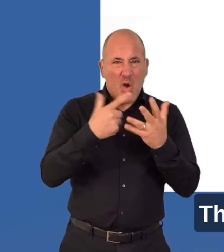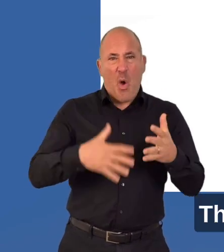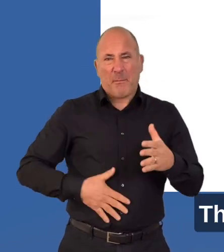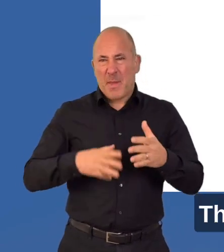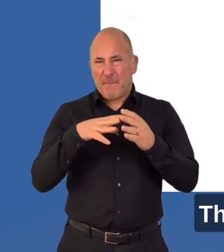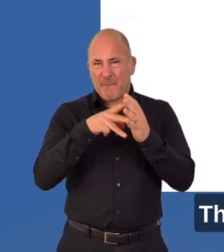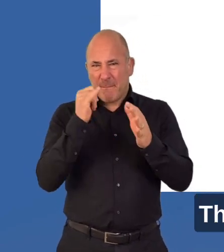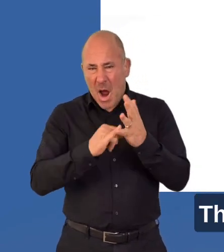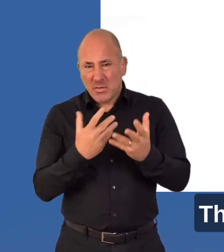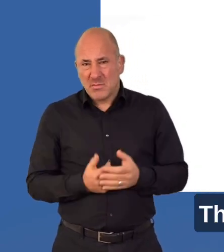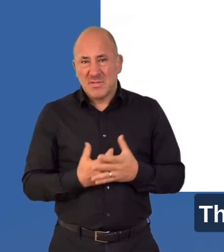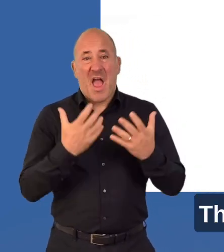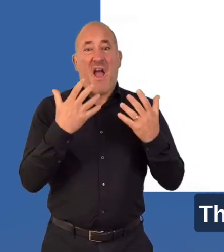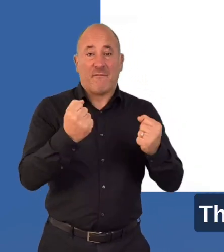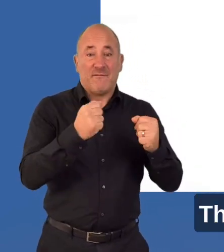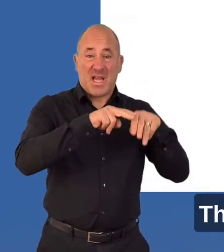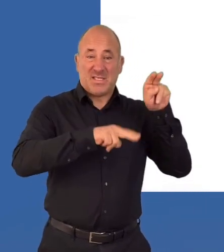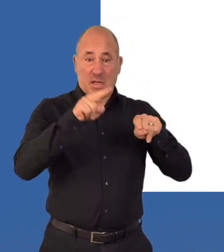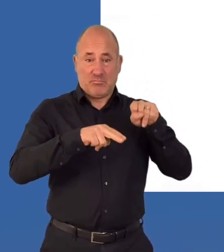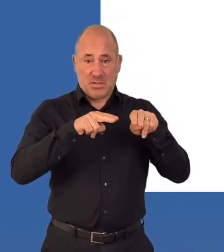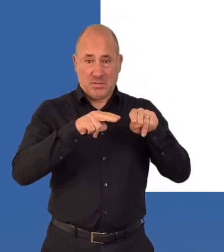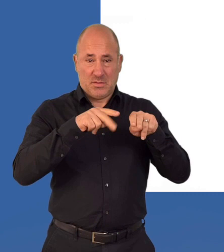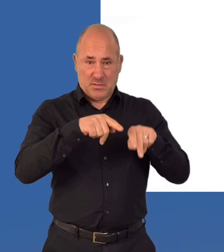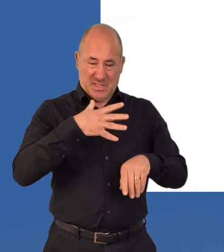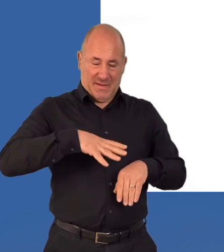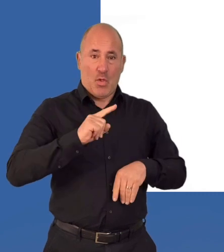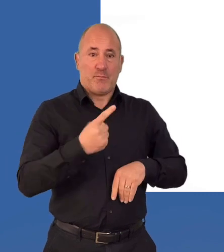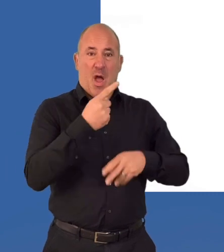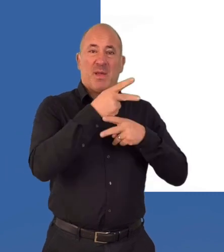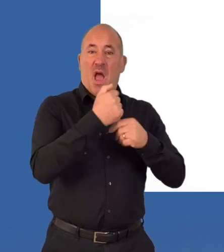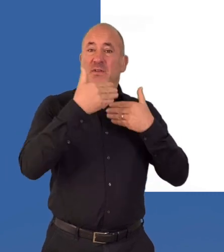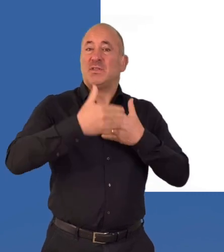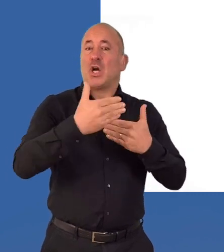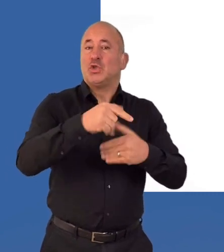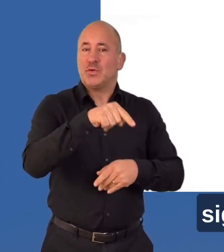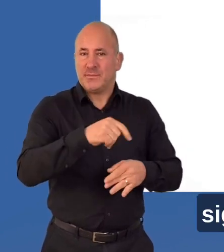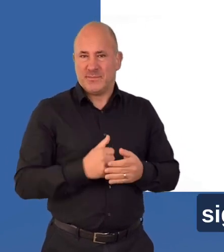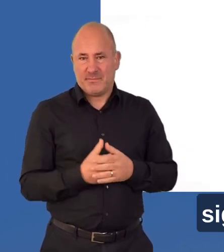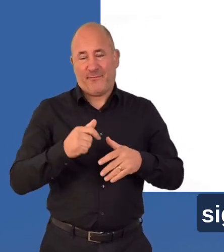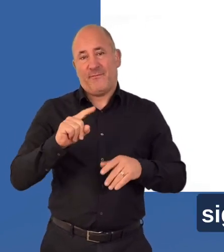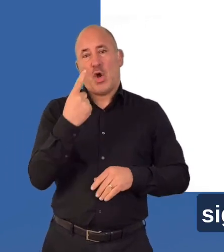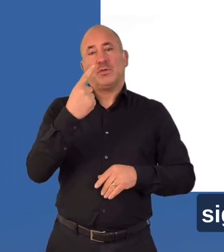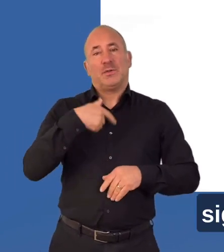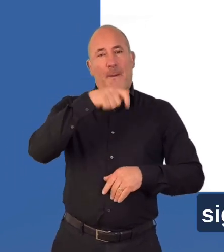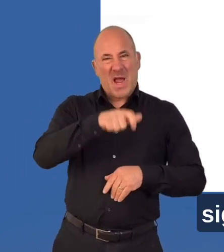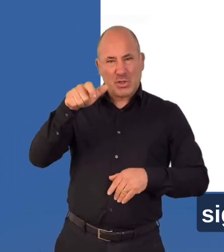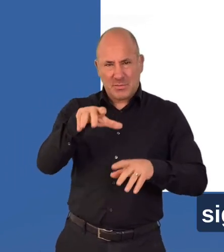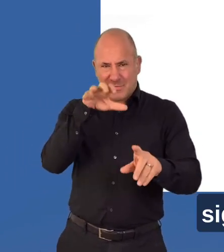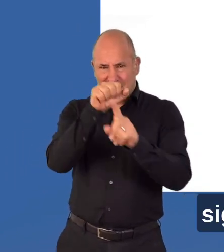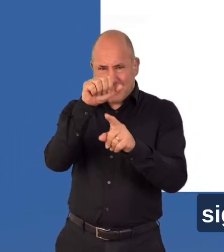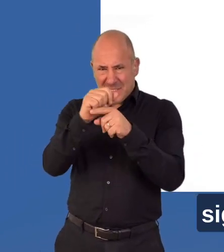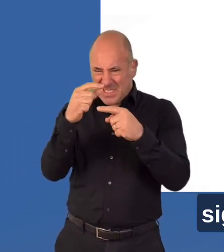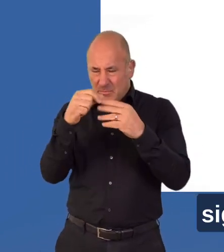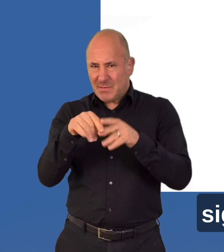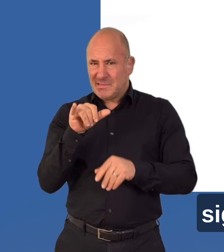There are stages of assessment required in primary care. So we start with a patient with signs and symptoms of suspected lower